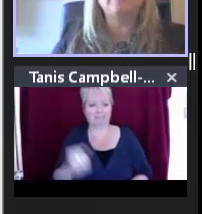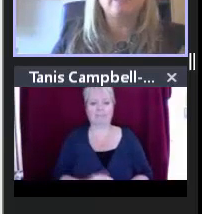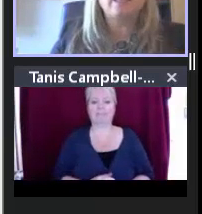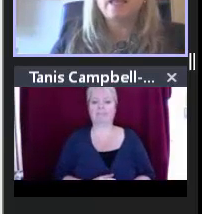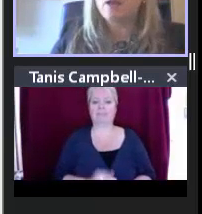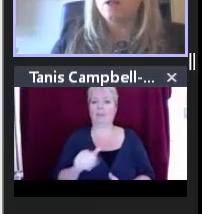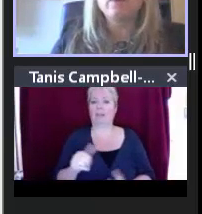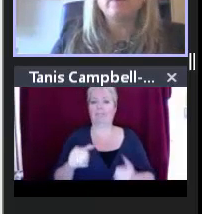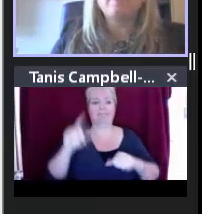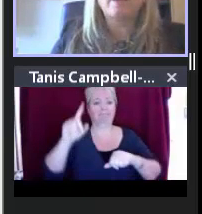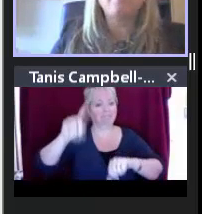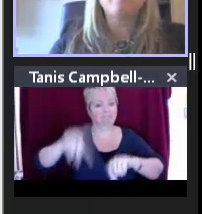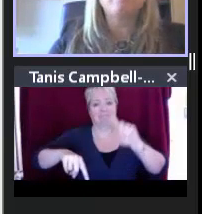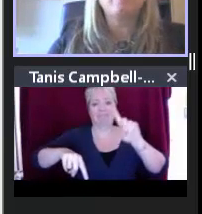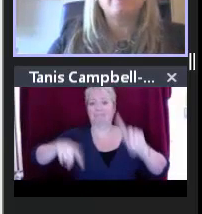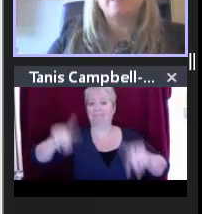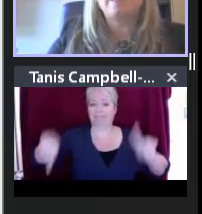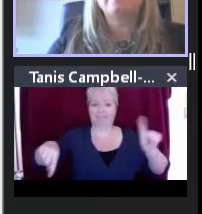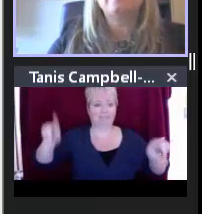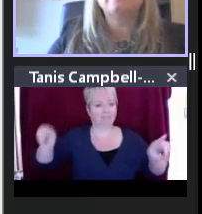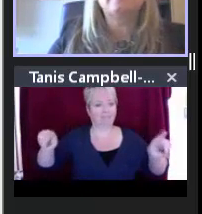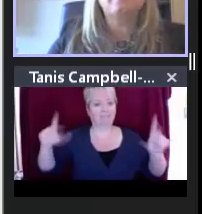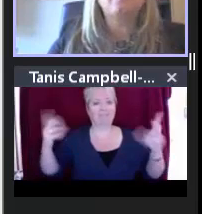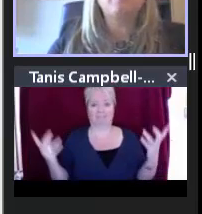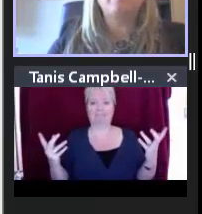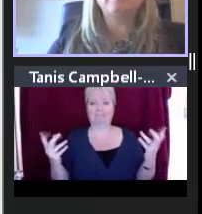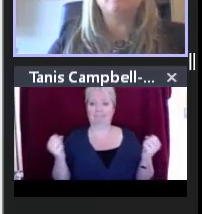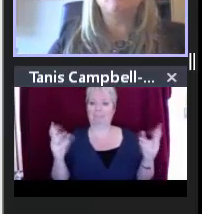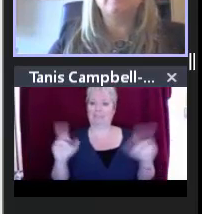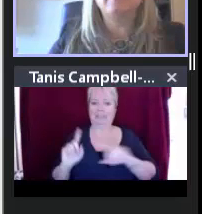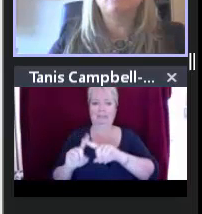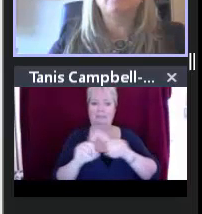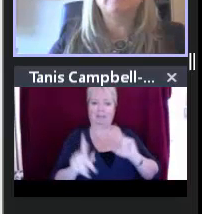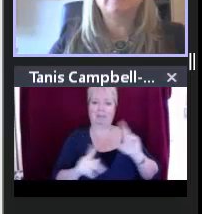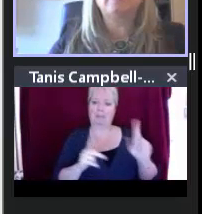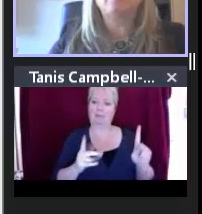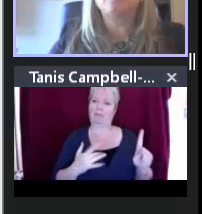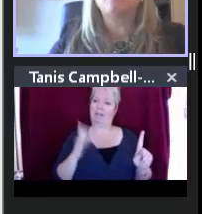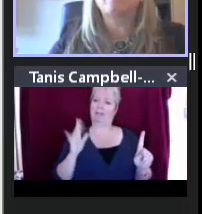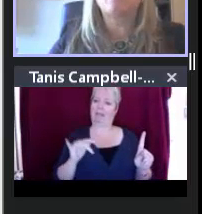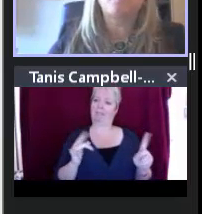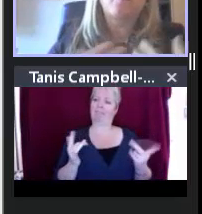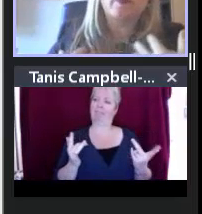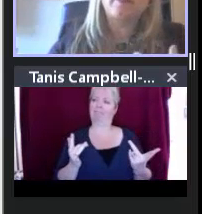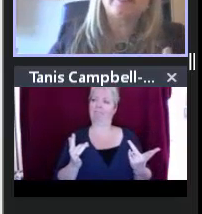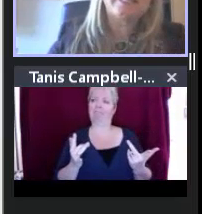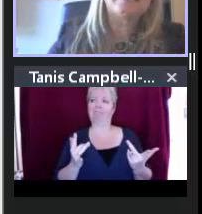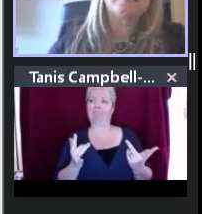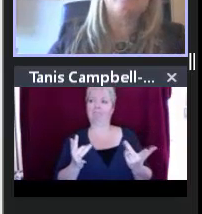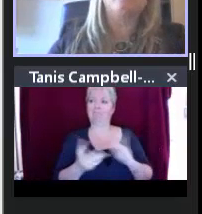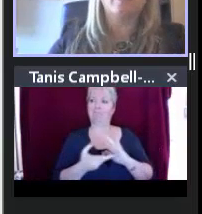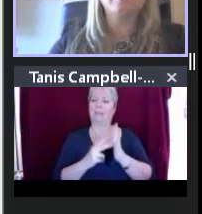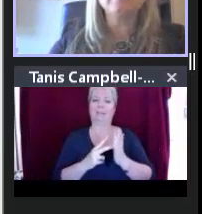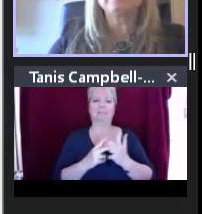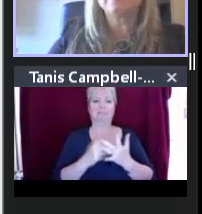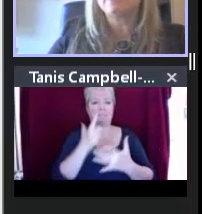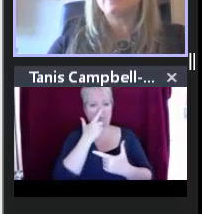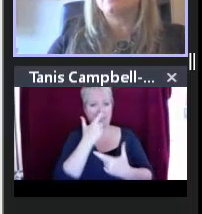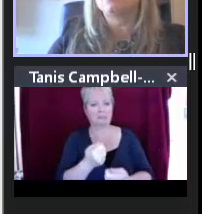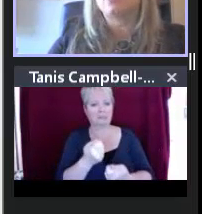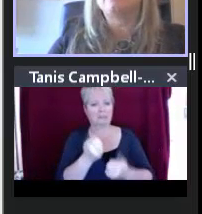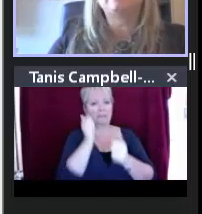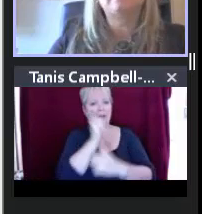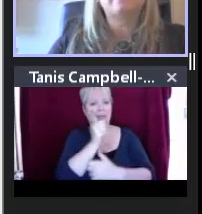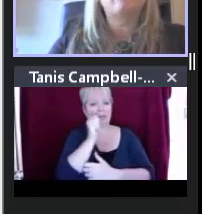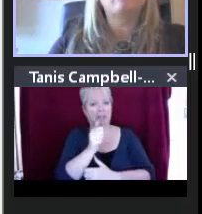just really all over the map, and that's, I think, what makes it really interesting in day-to-day for us